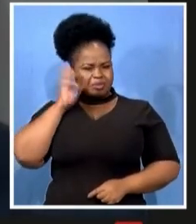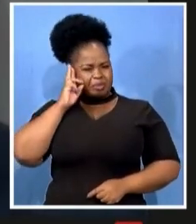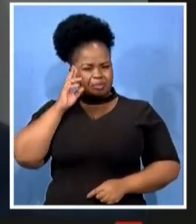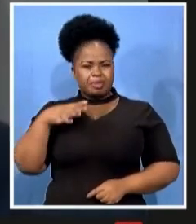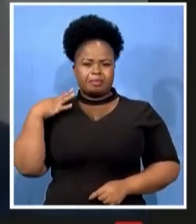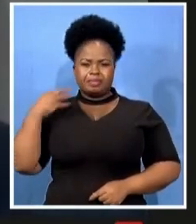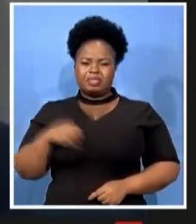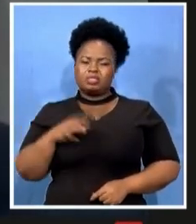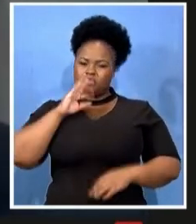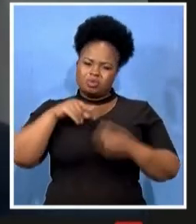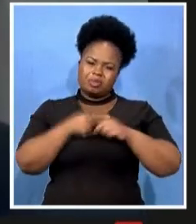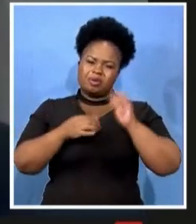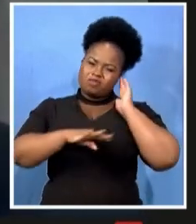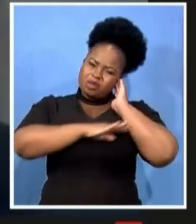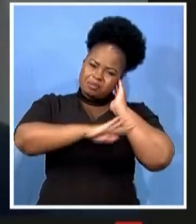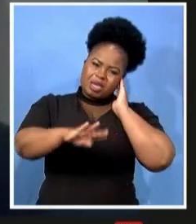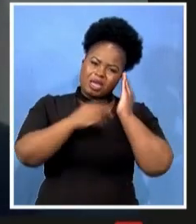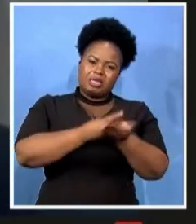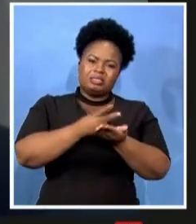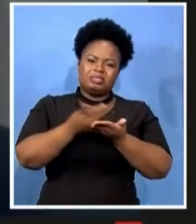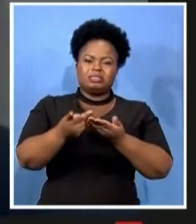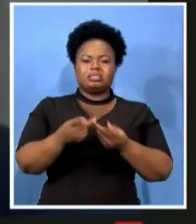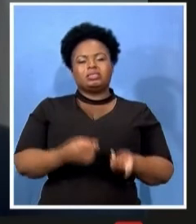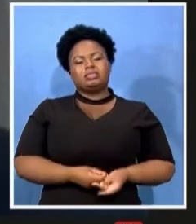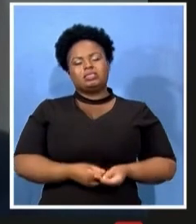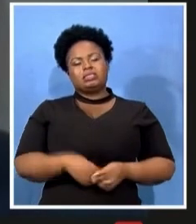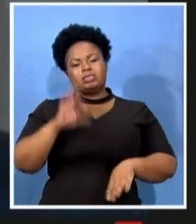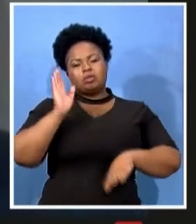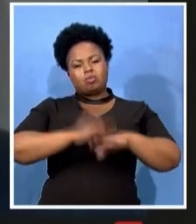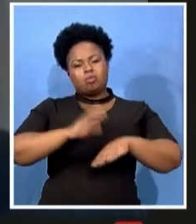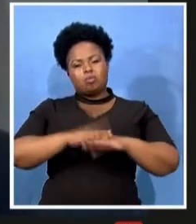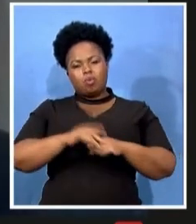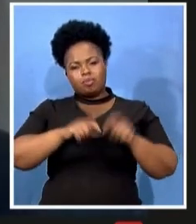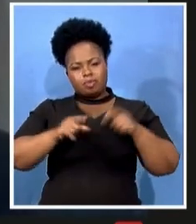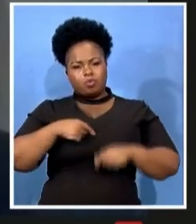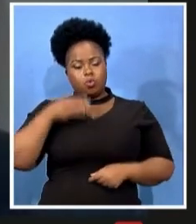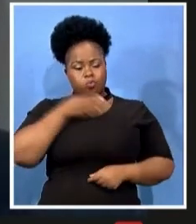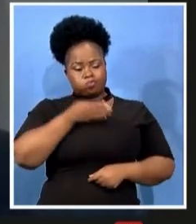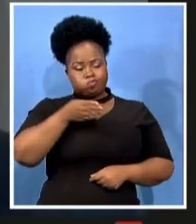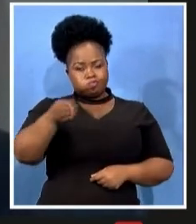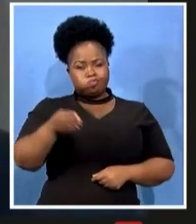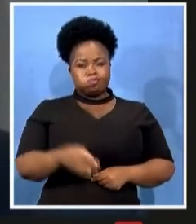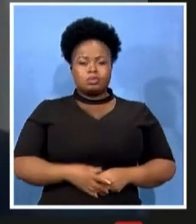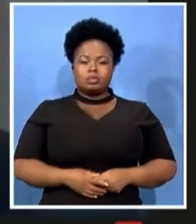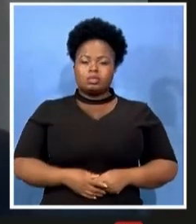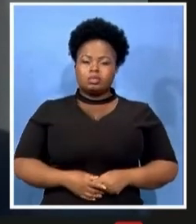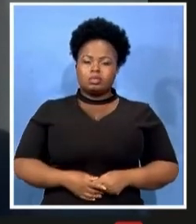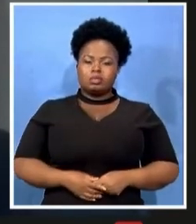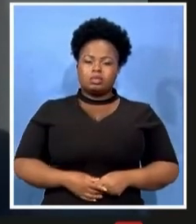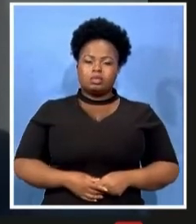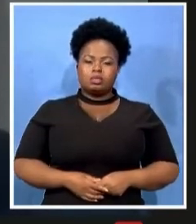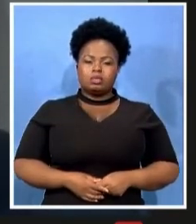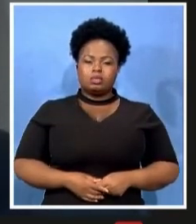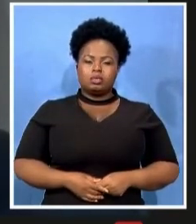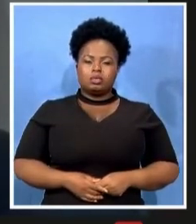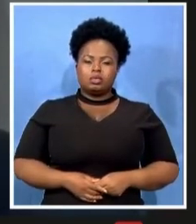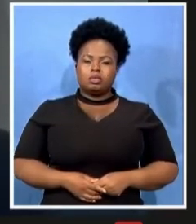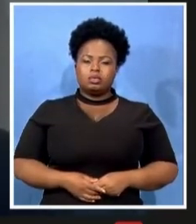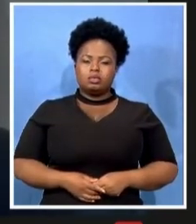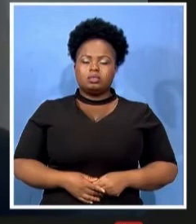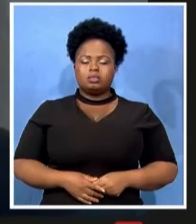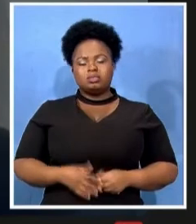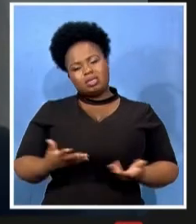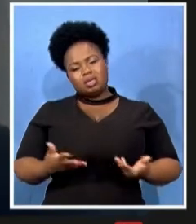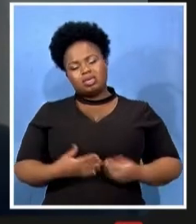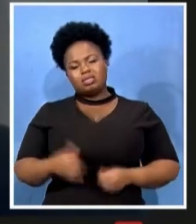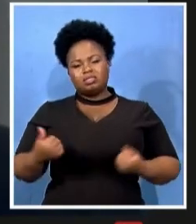increased admissions, the increase in the new cases, the difficulty and challenges with oxygen and